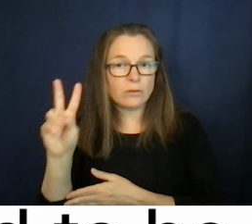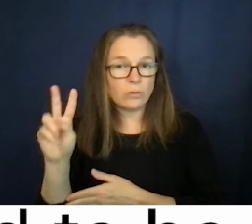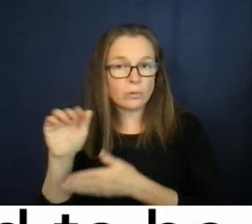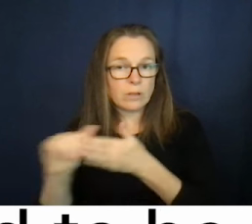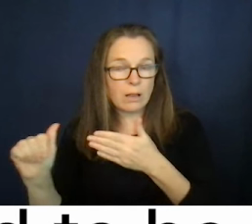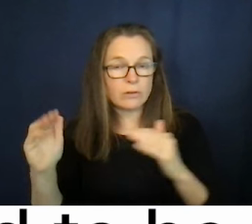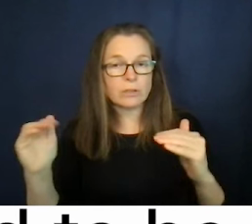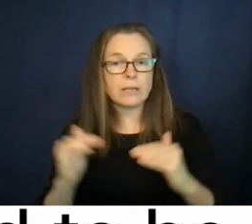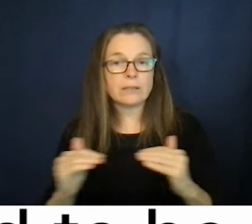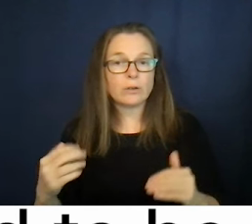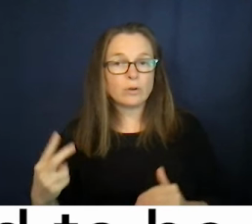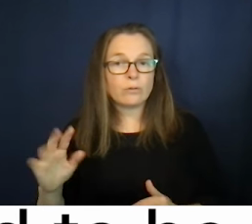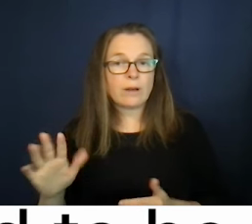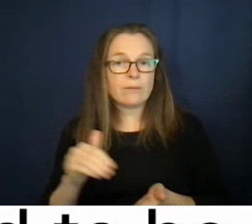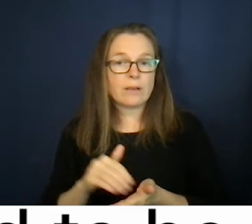$4,592, and Tier 2,